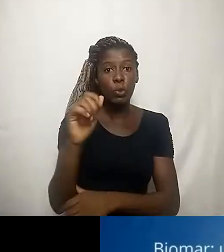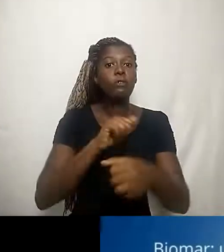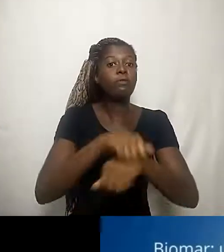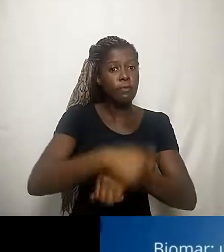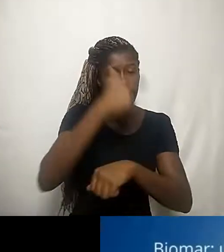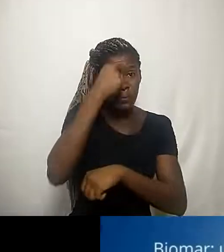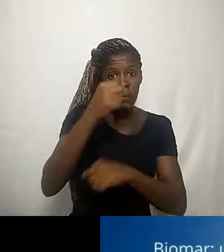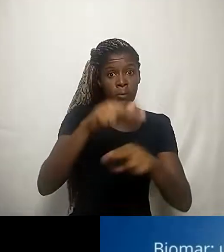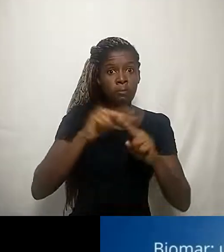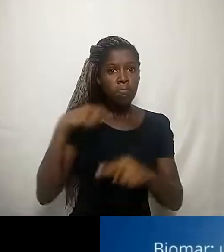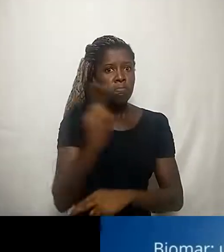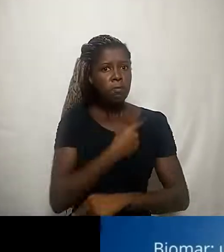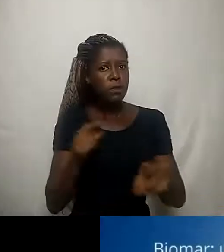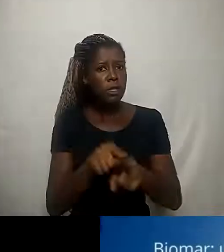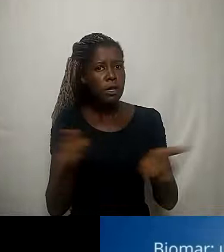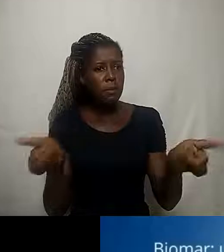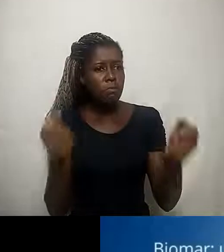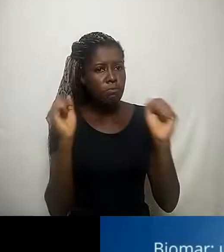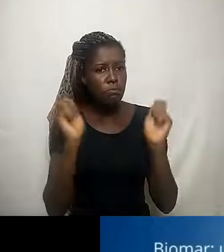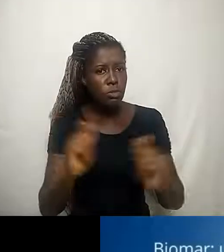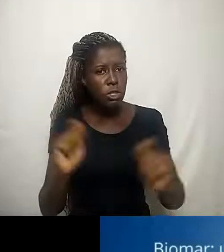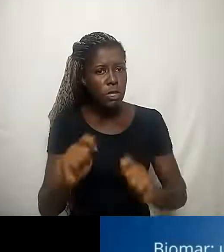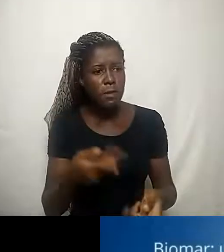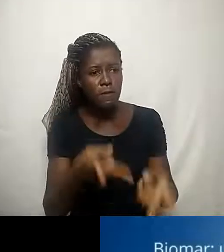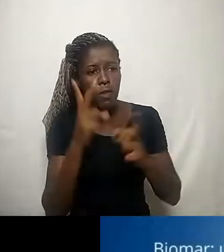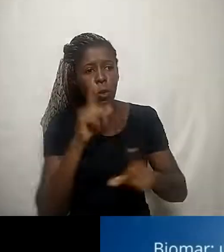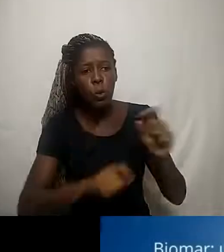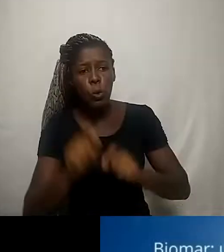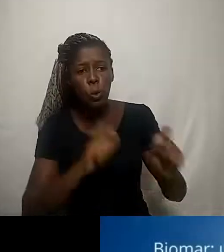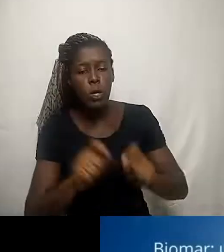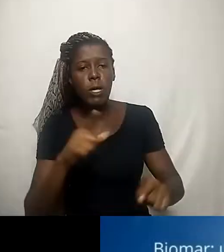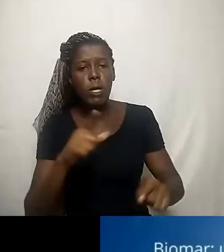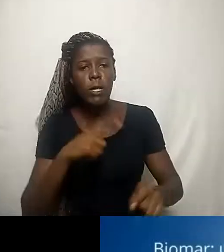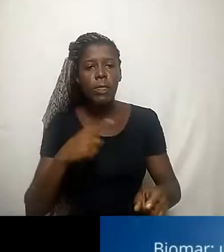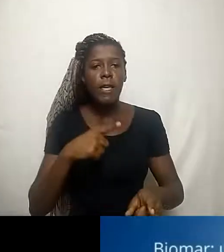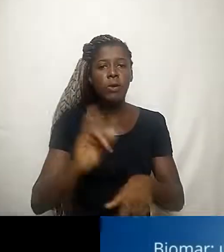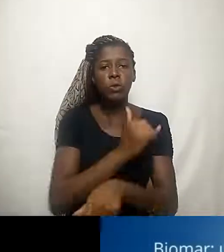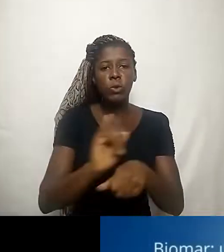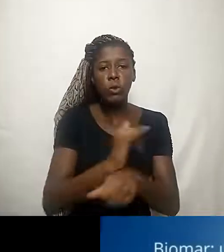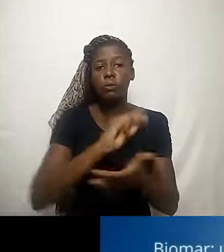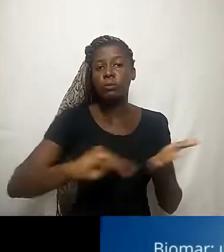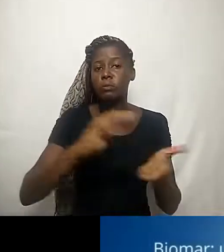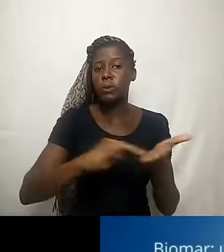papers. And also we can measure the effectivity of our work.